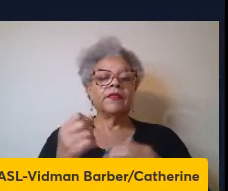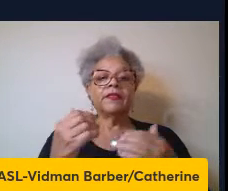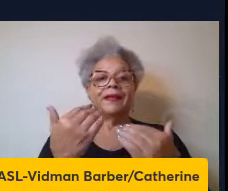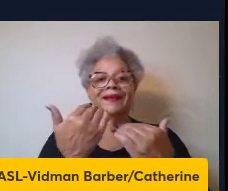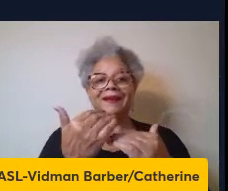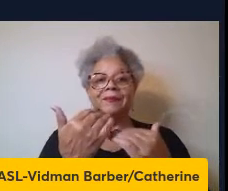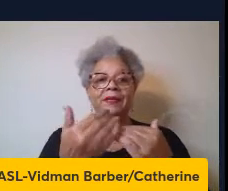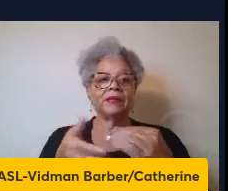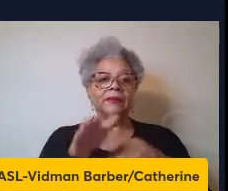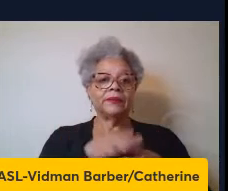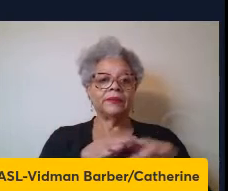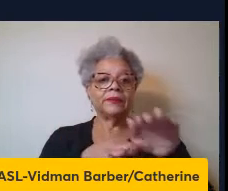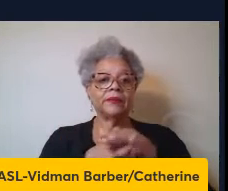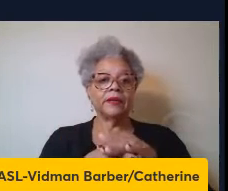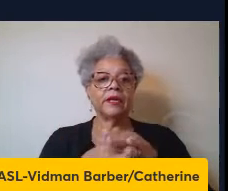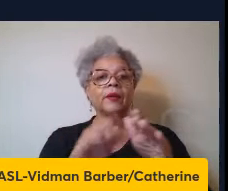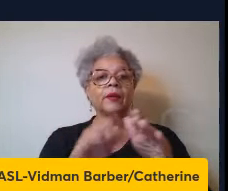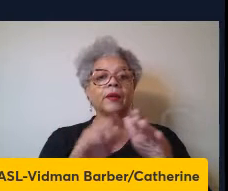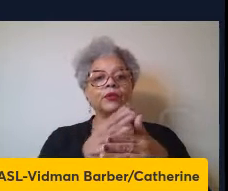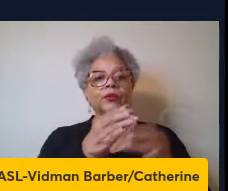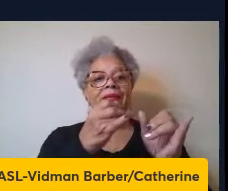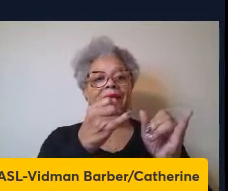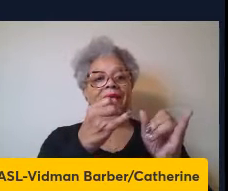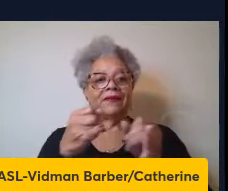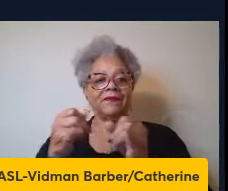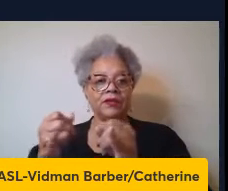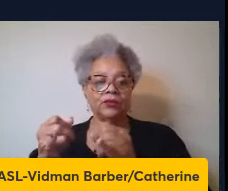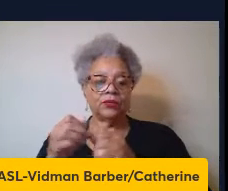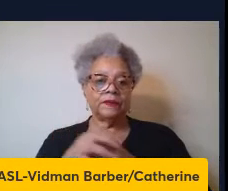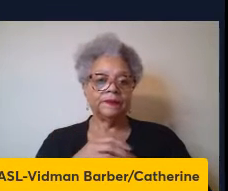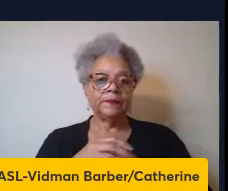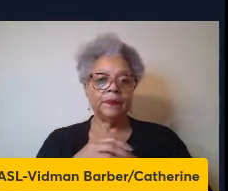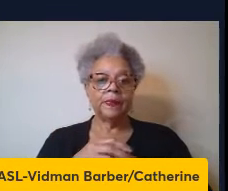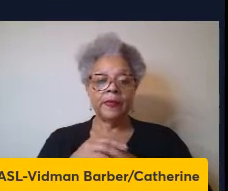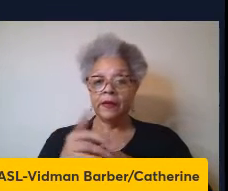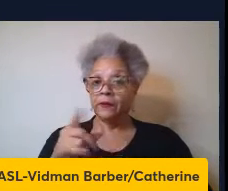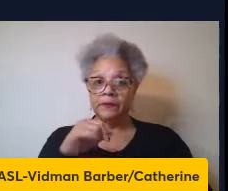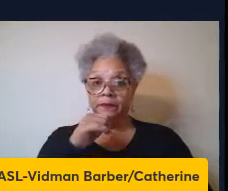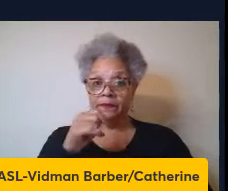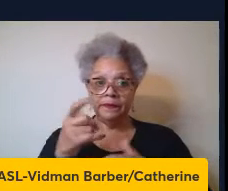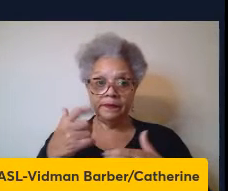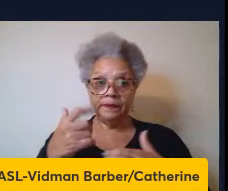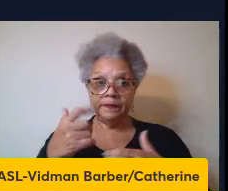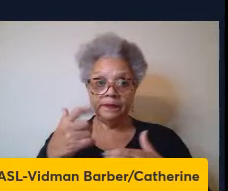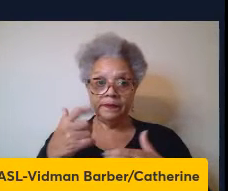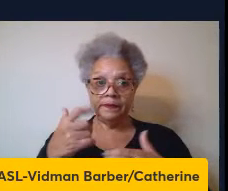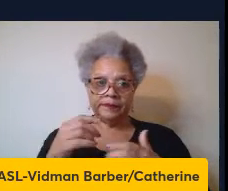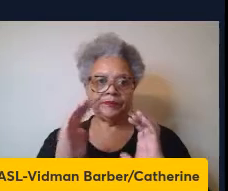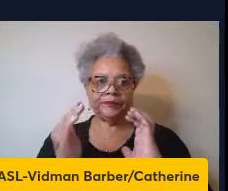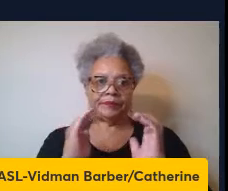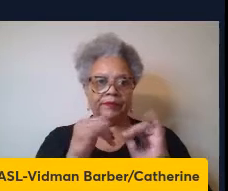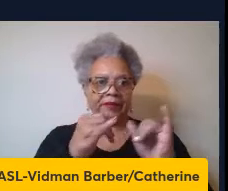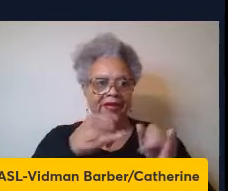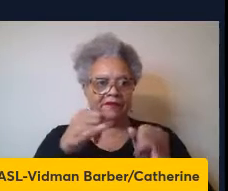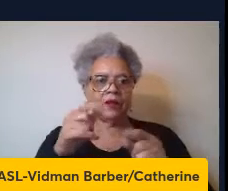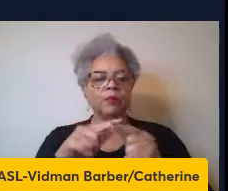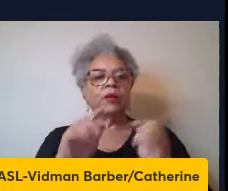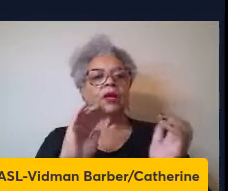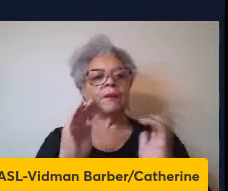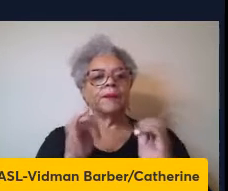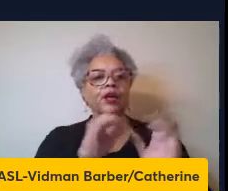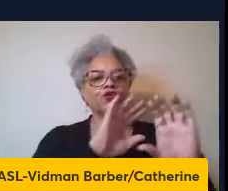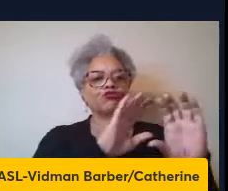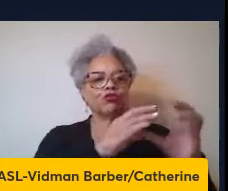TCR repertoires between individuals. Now, in this study, we'd not just want to compare individuals, we'd wanted to compare groups. And therefore, it was quite